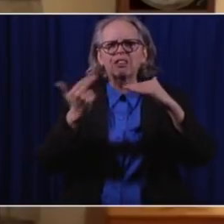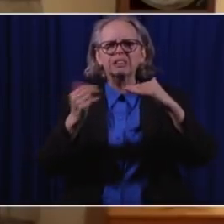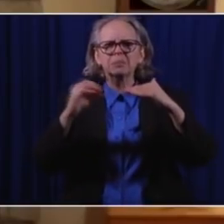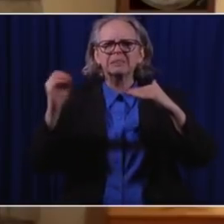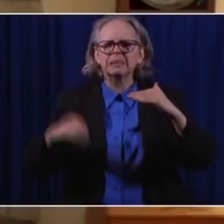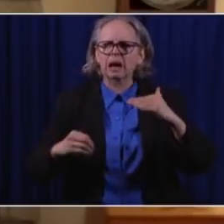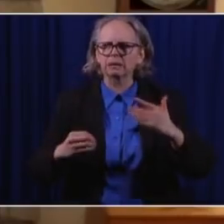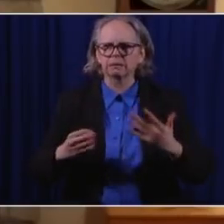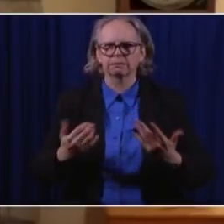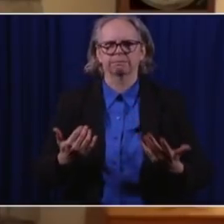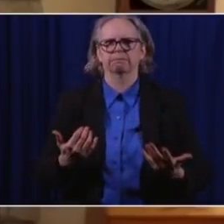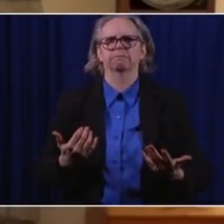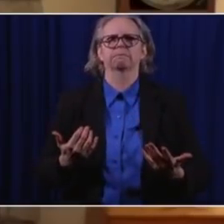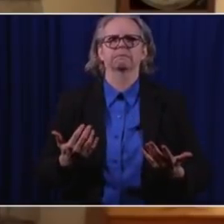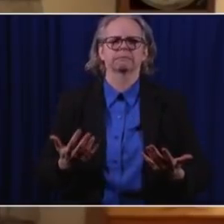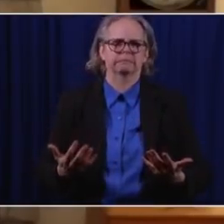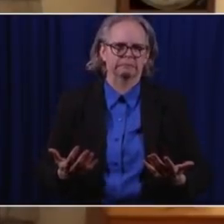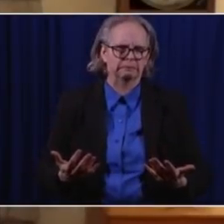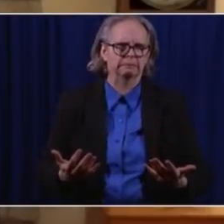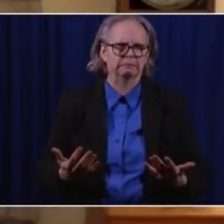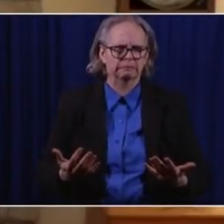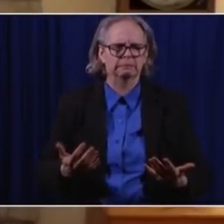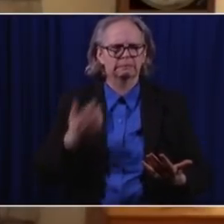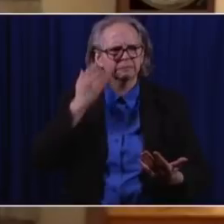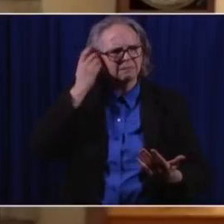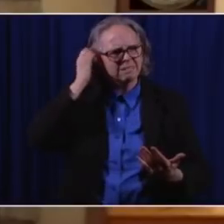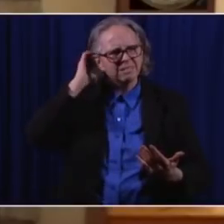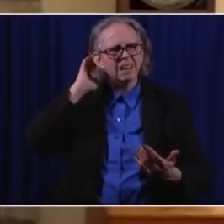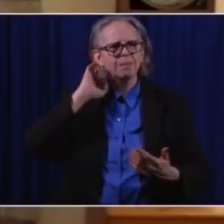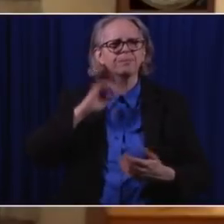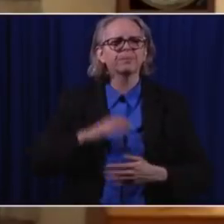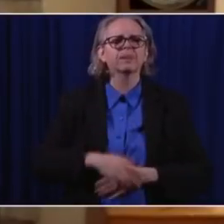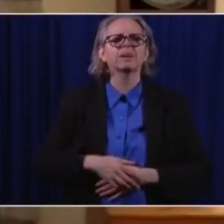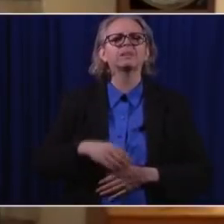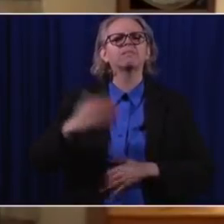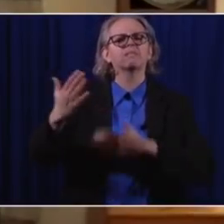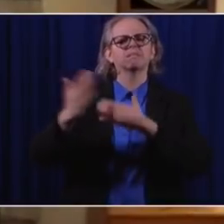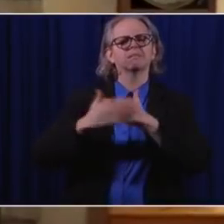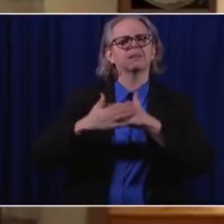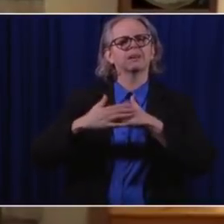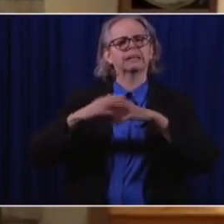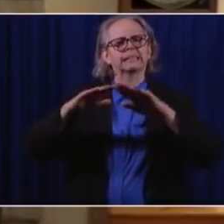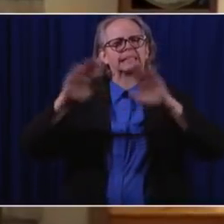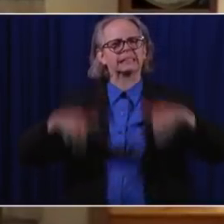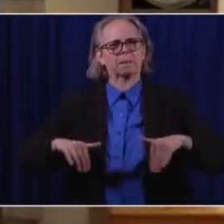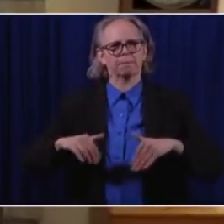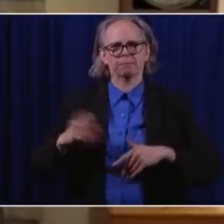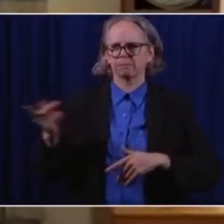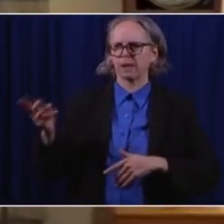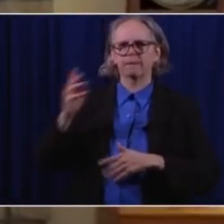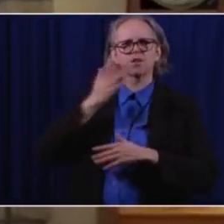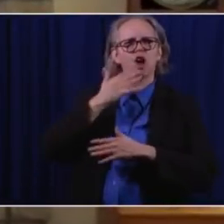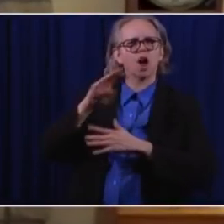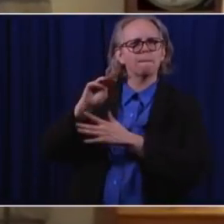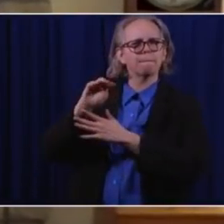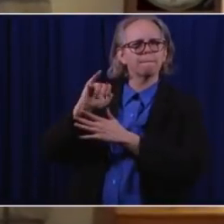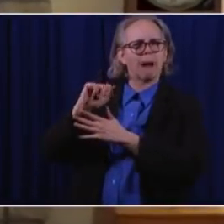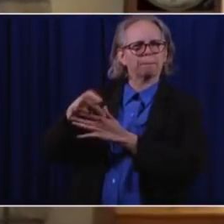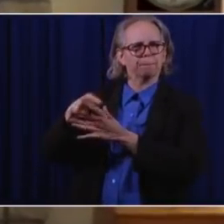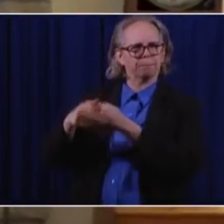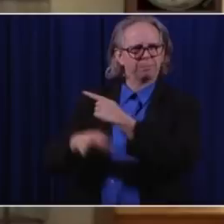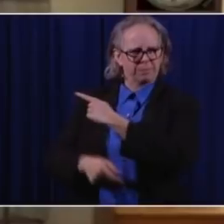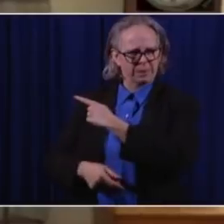today. Let's go to our alert system. And again, this alert system really needs to be read in conjunction